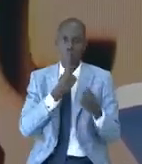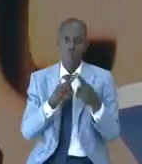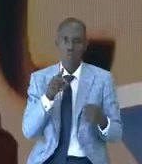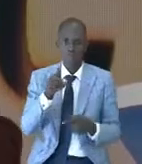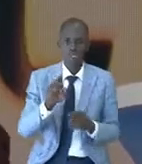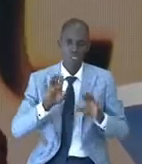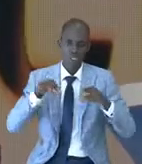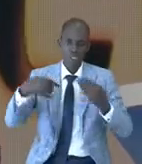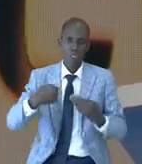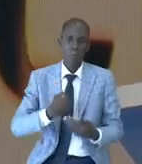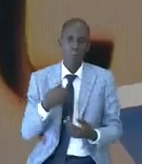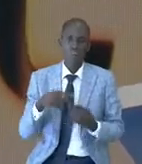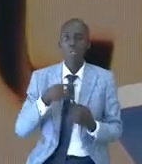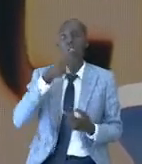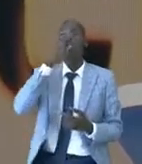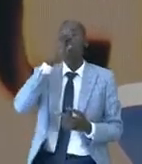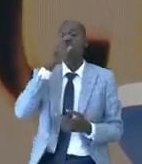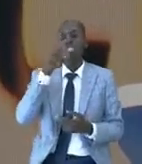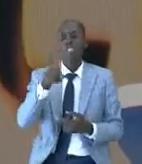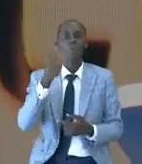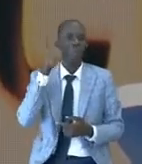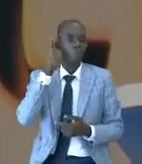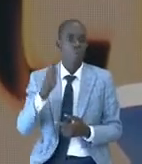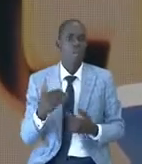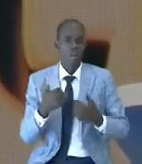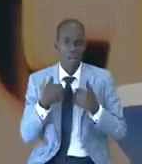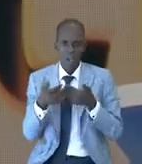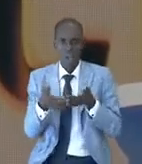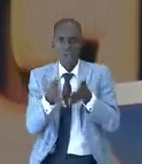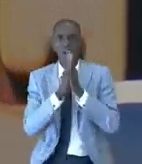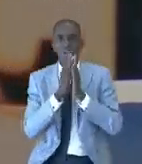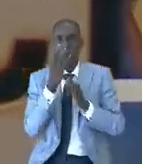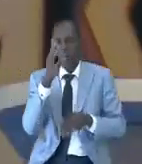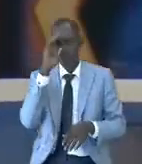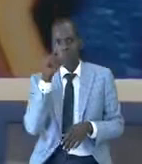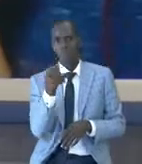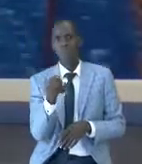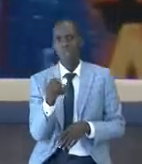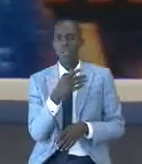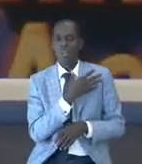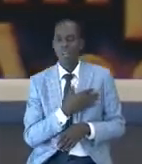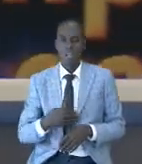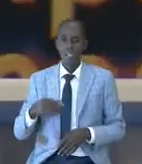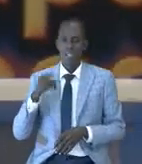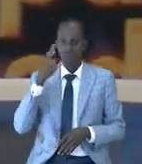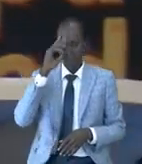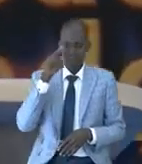to drink, thou wouldest have asked of him and were given